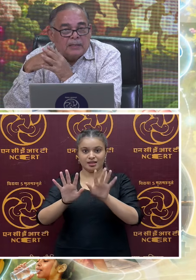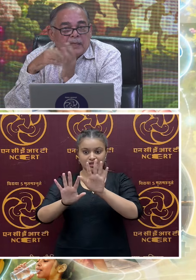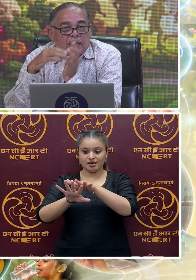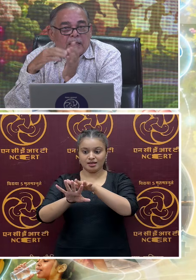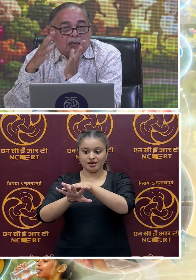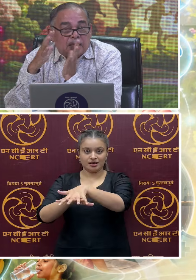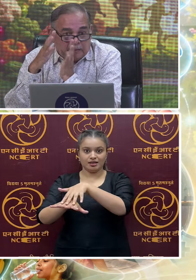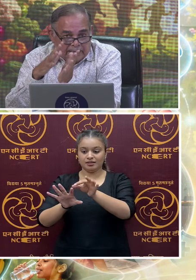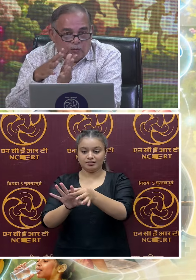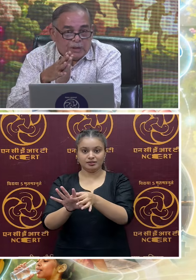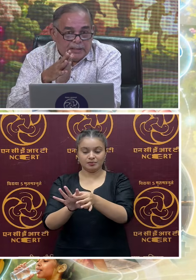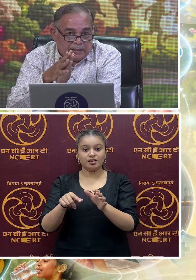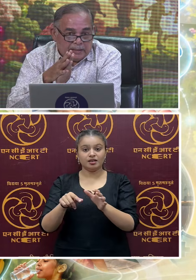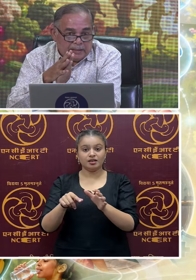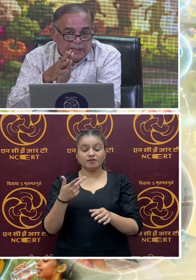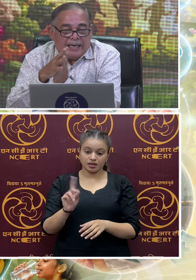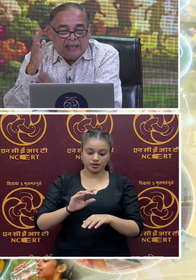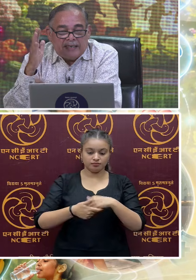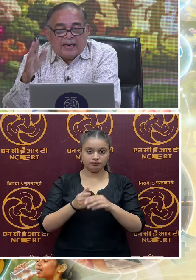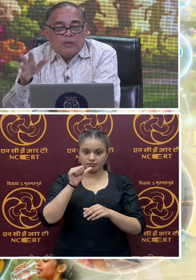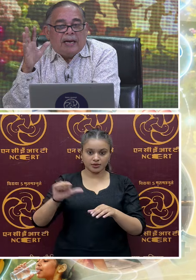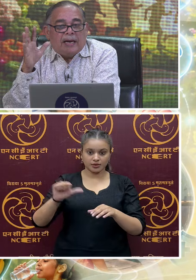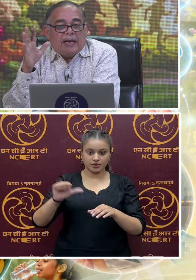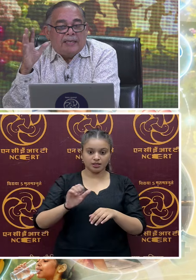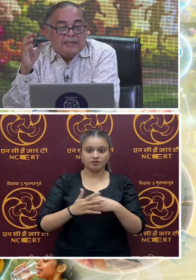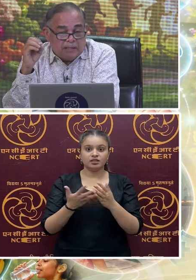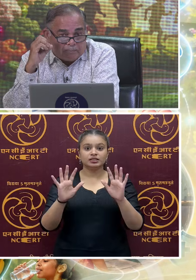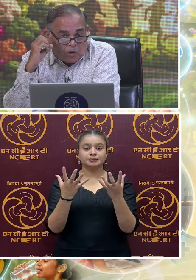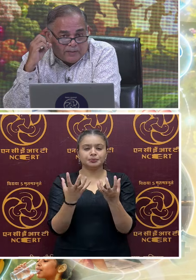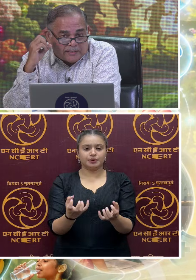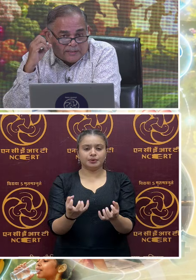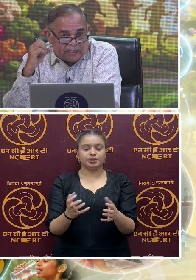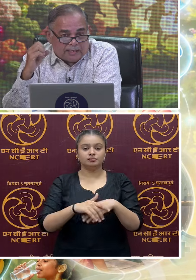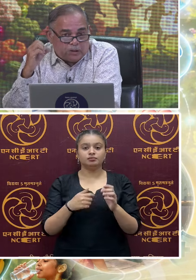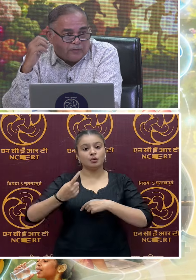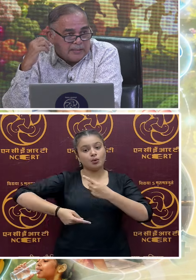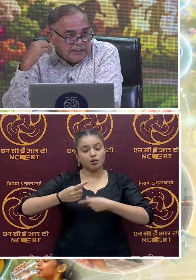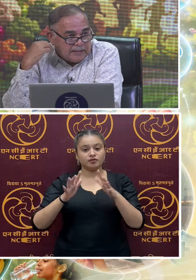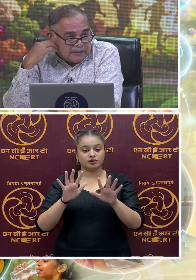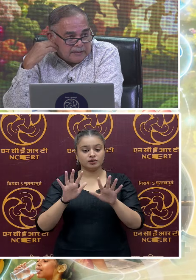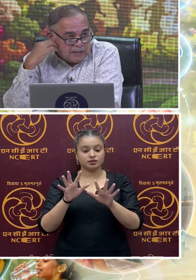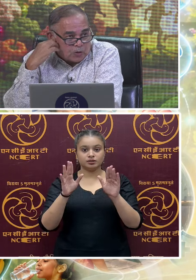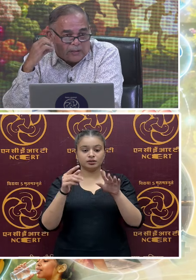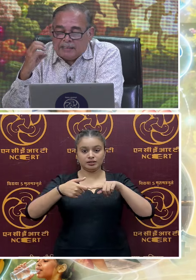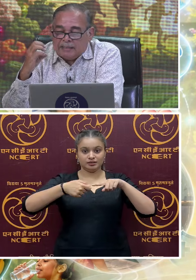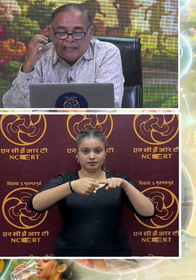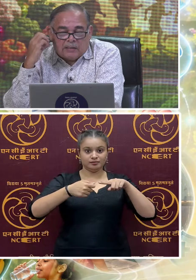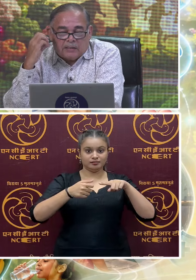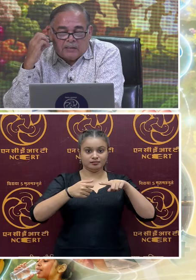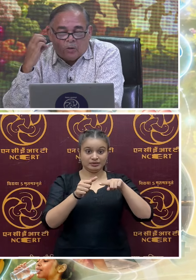fingers. Again wash it and then dry your hand. Always cut your fingernails so